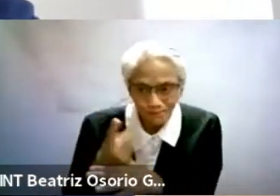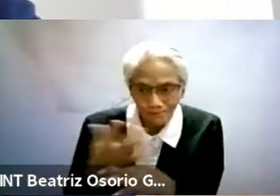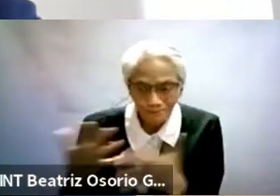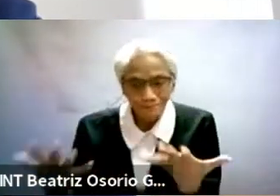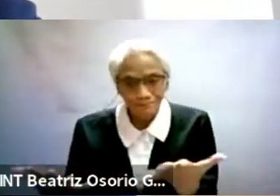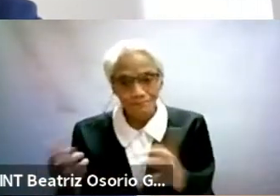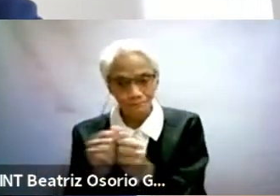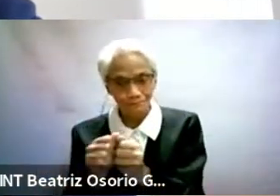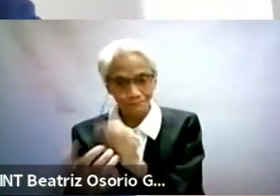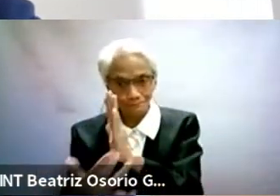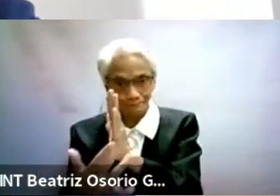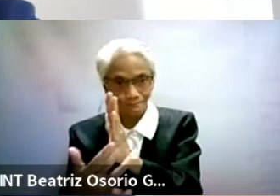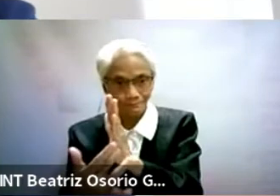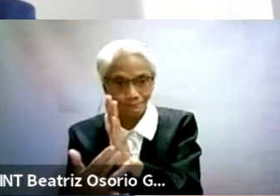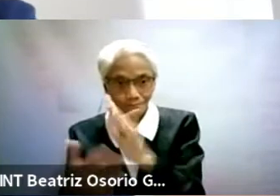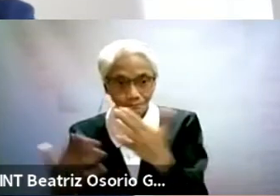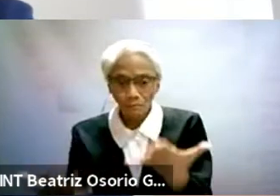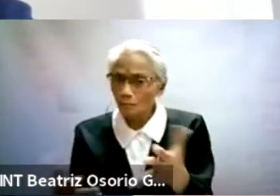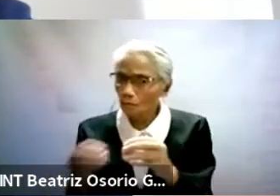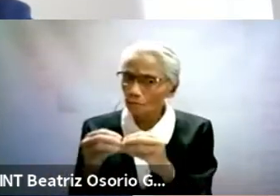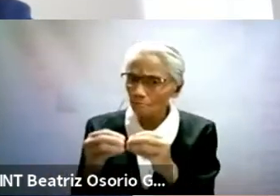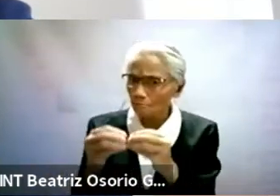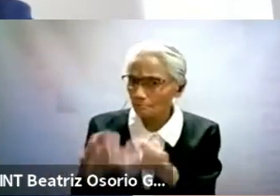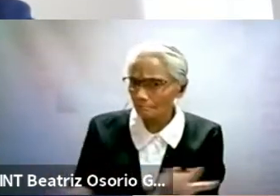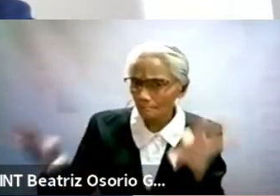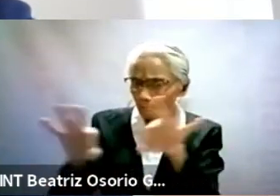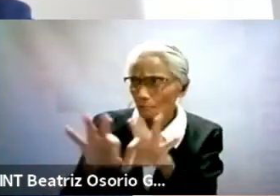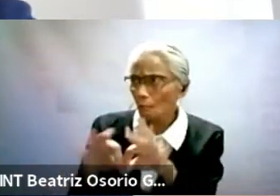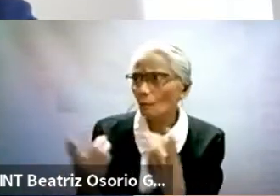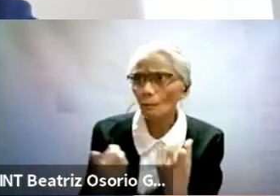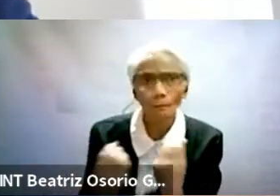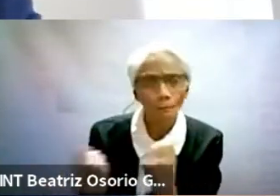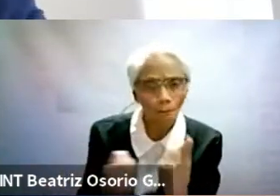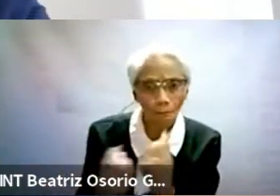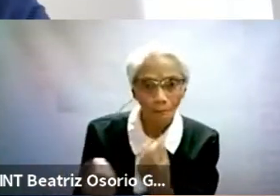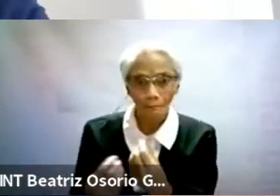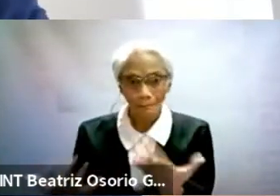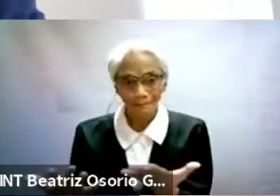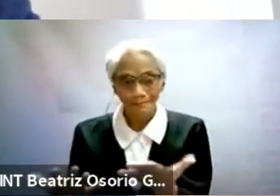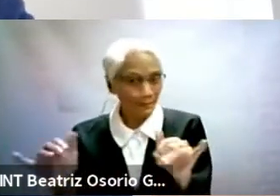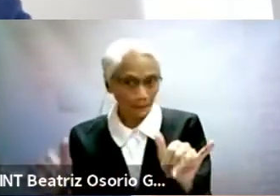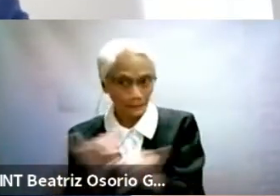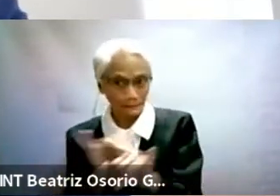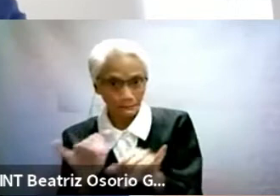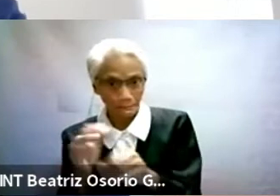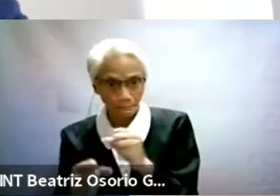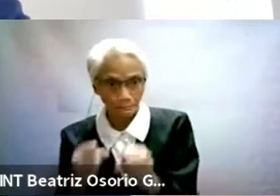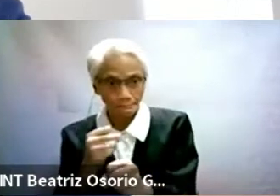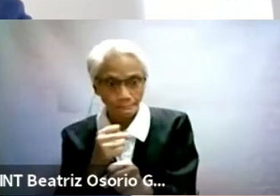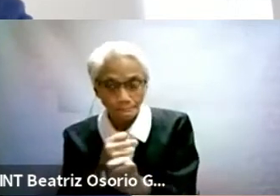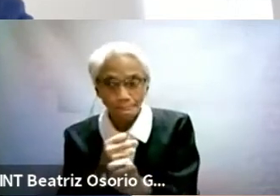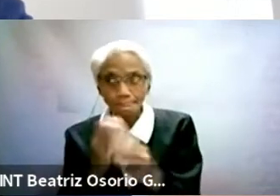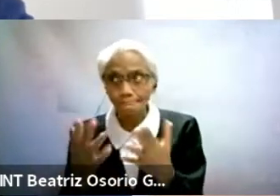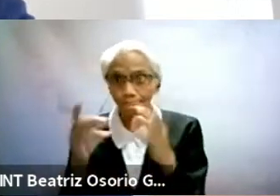importantly, they were anxious about what they should be doing. This is a new and fast-changing